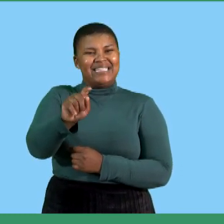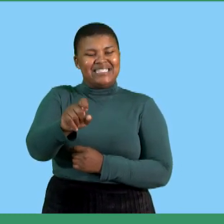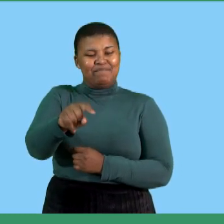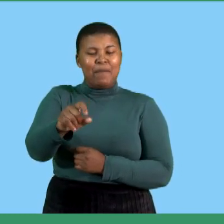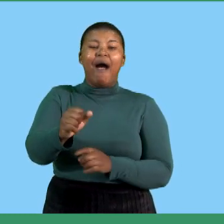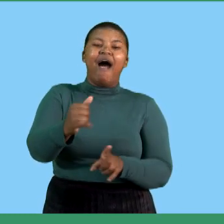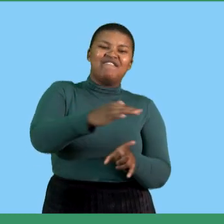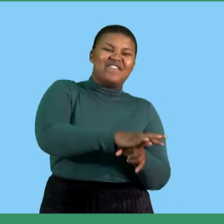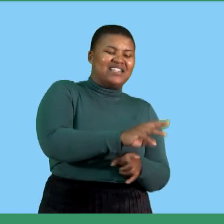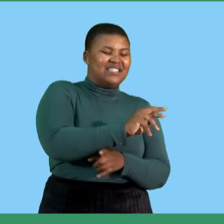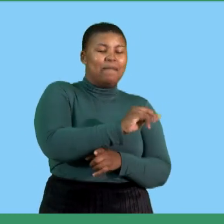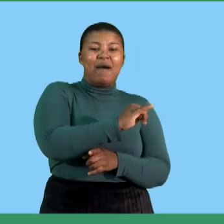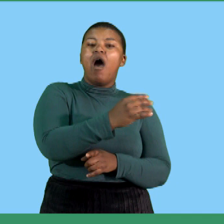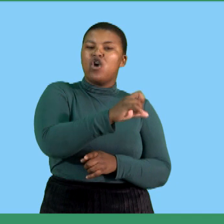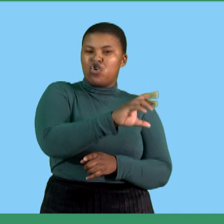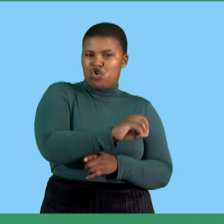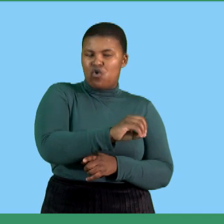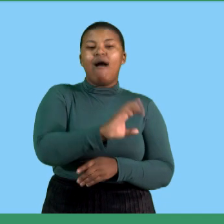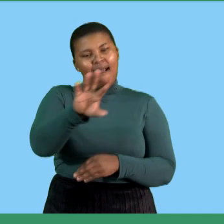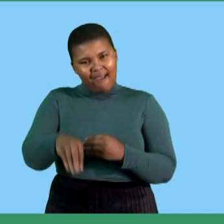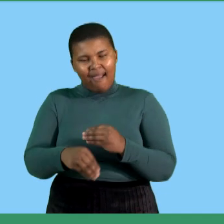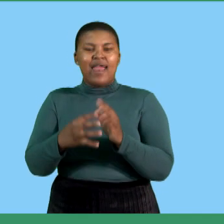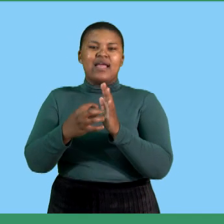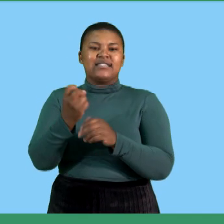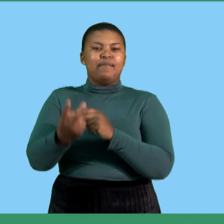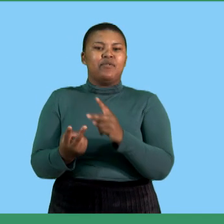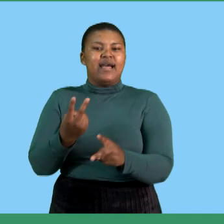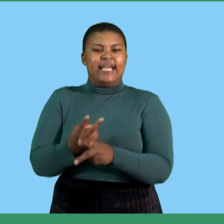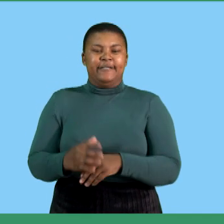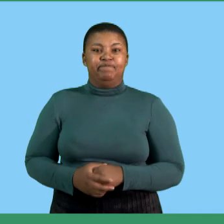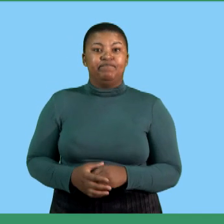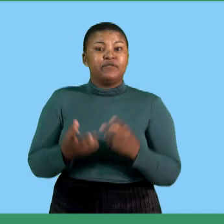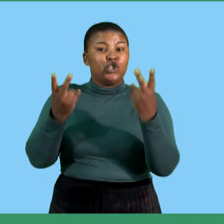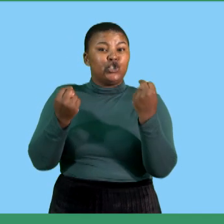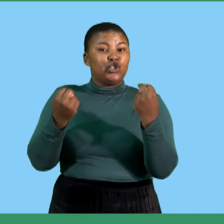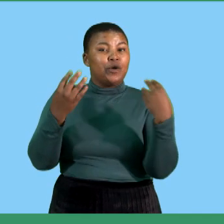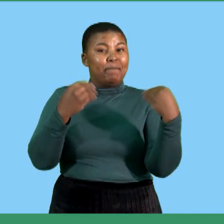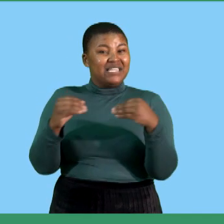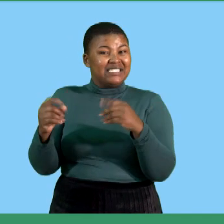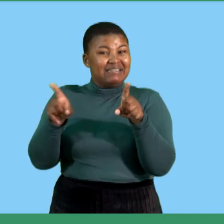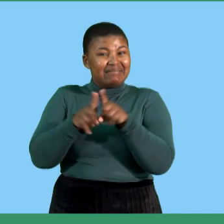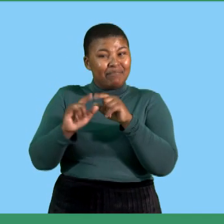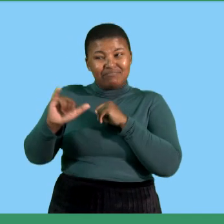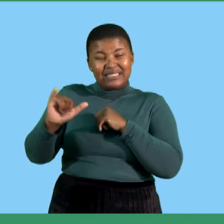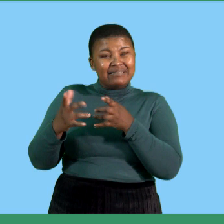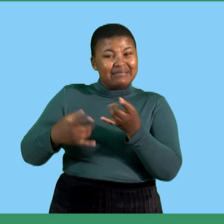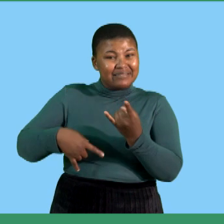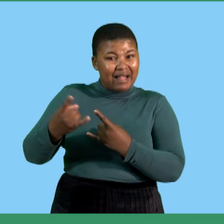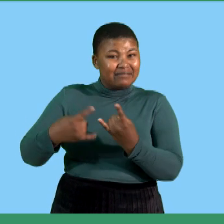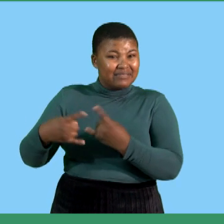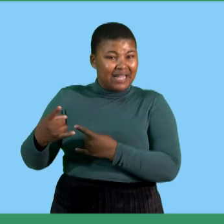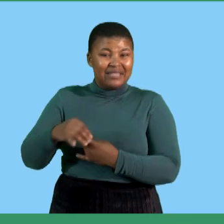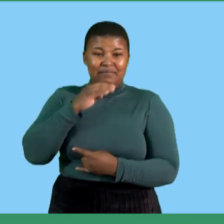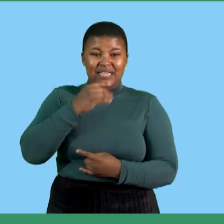the microenvironment. And again, we are going to use an example. New competitors entering the